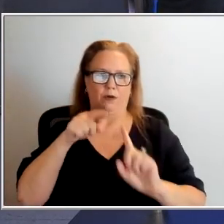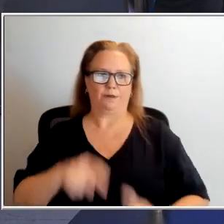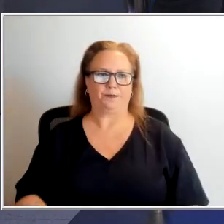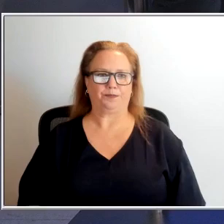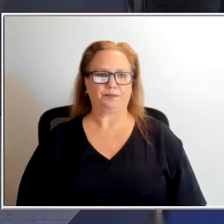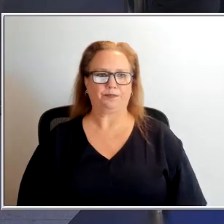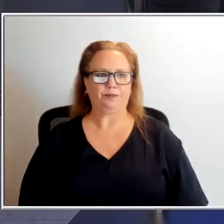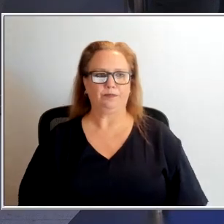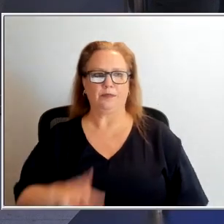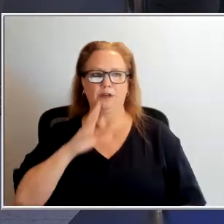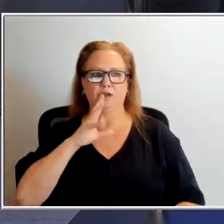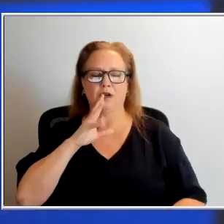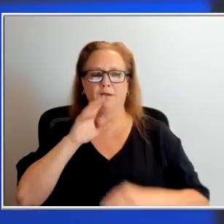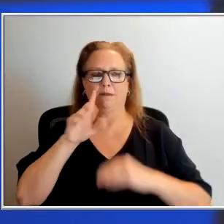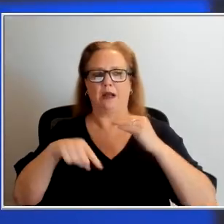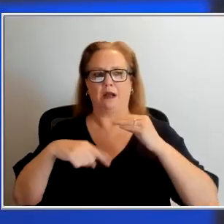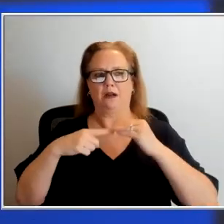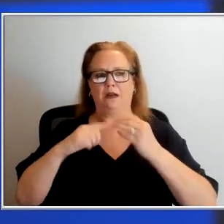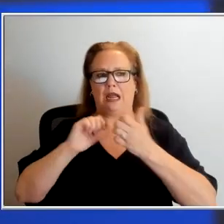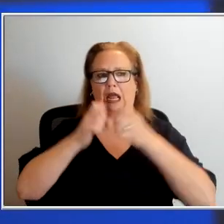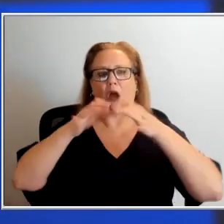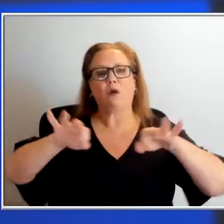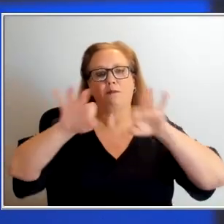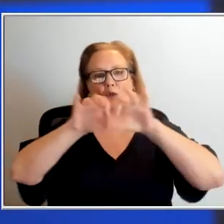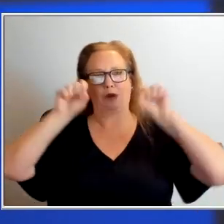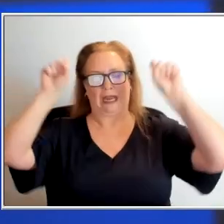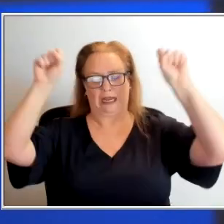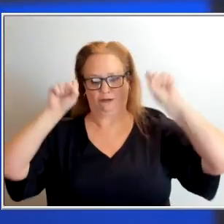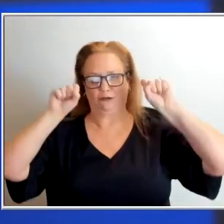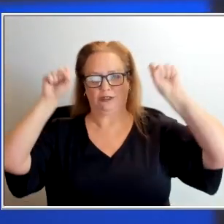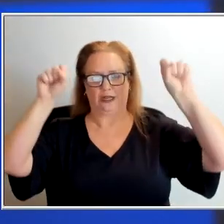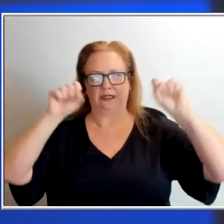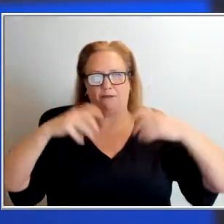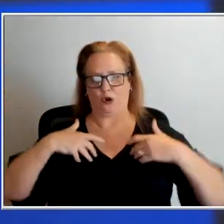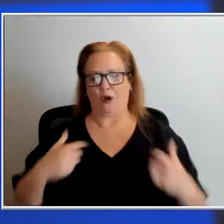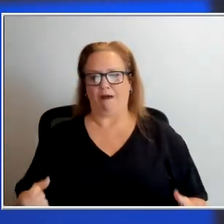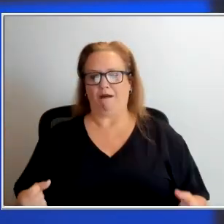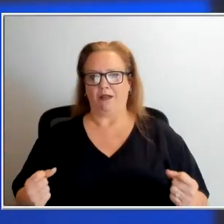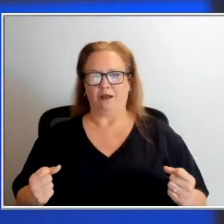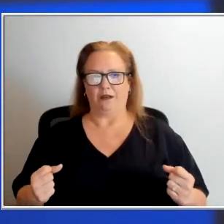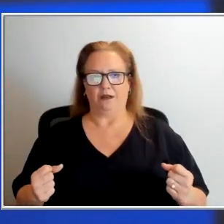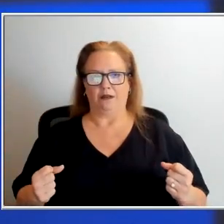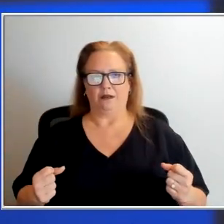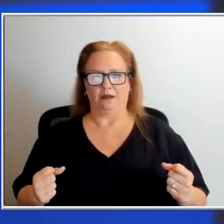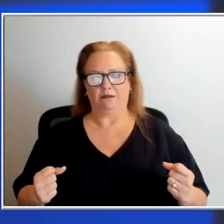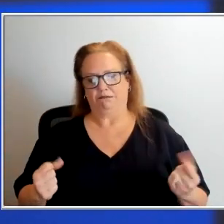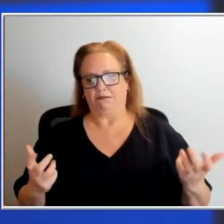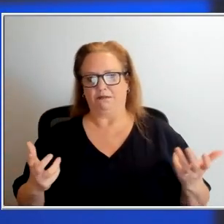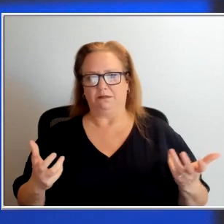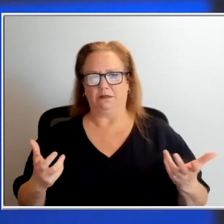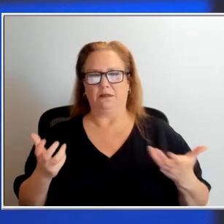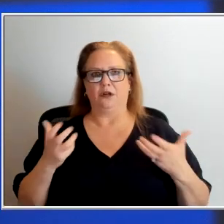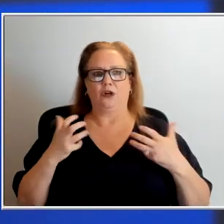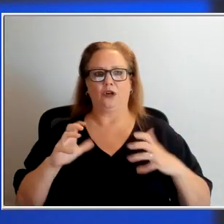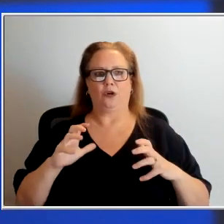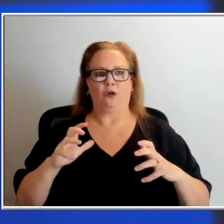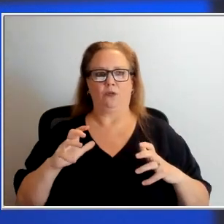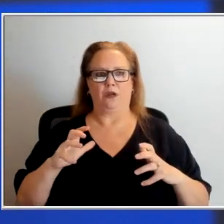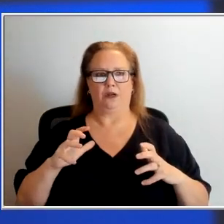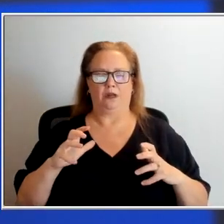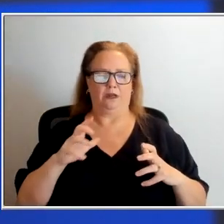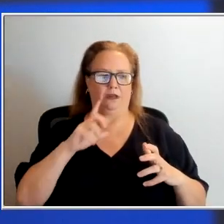lot, if I may, about how important exercise is for your health. So it's like you don't want to rob Peter to pay Paul. We're going to